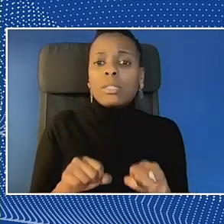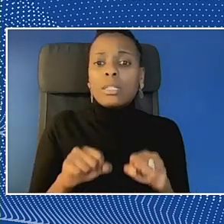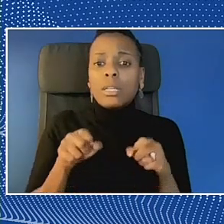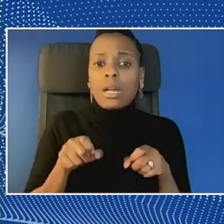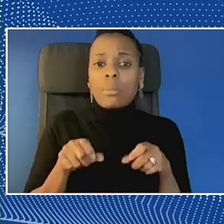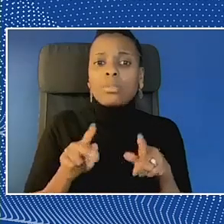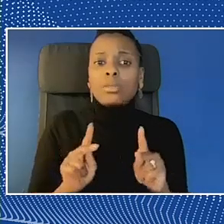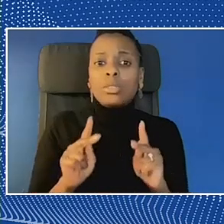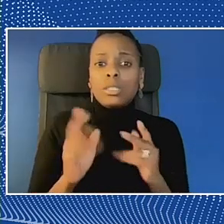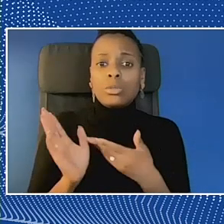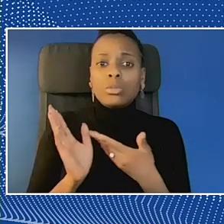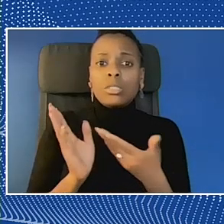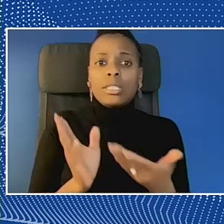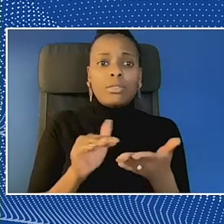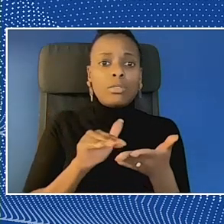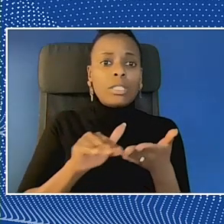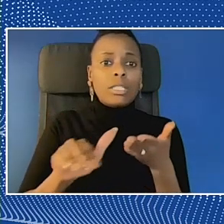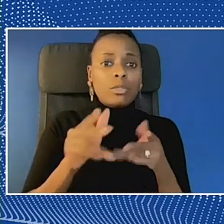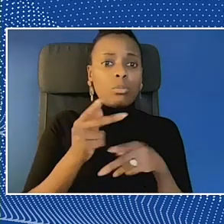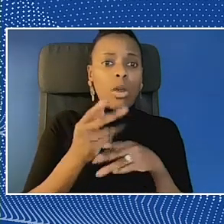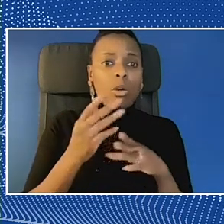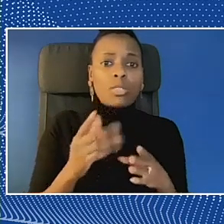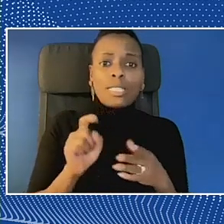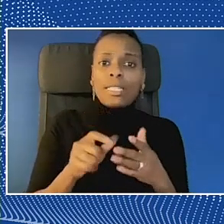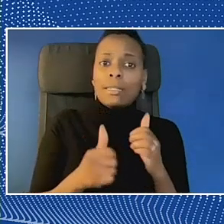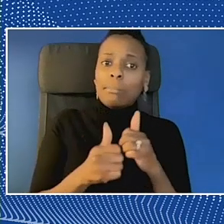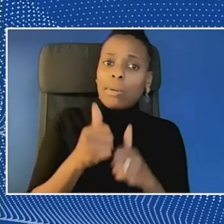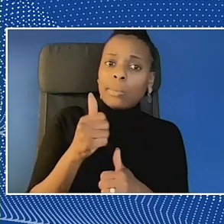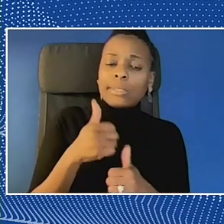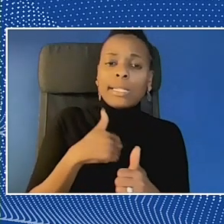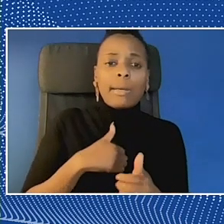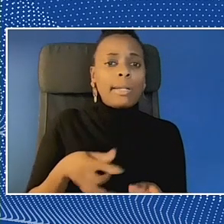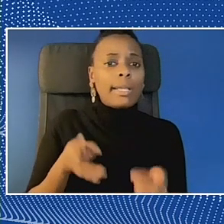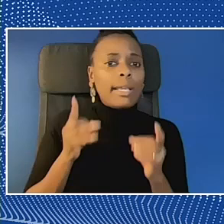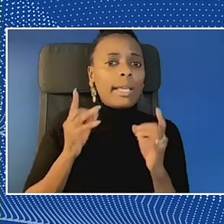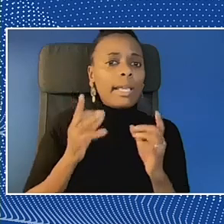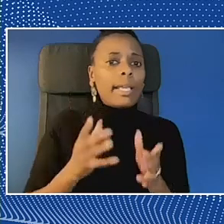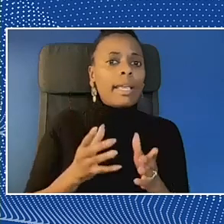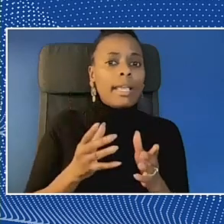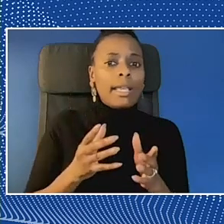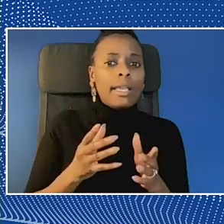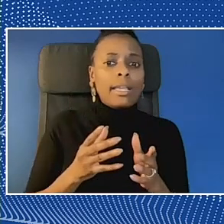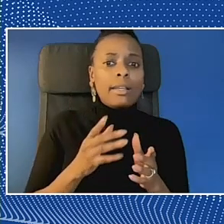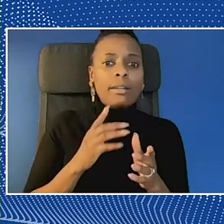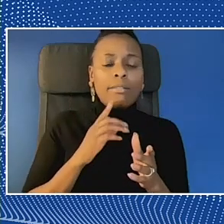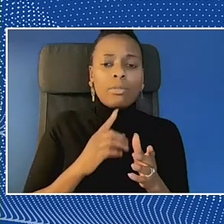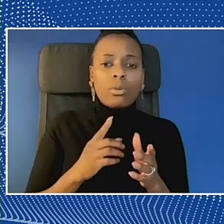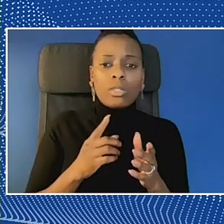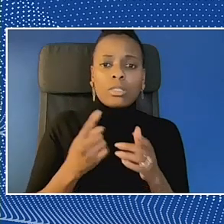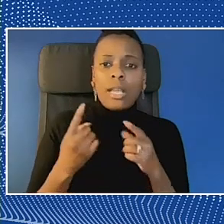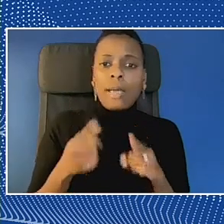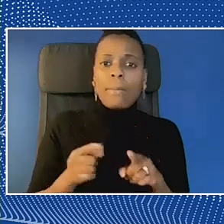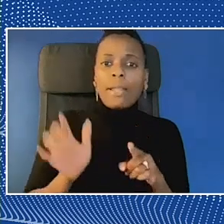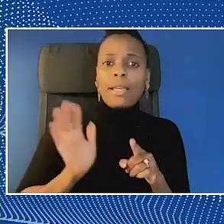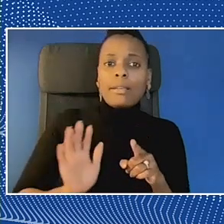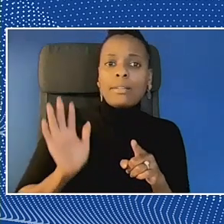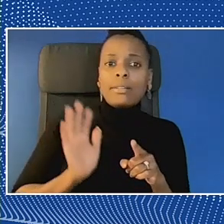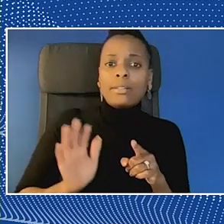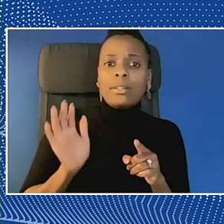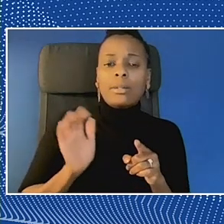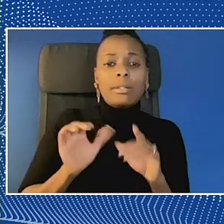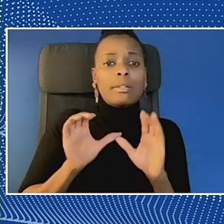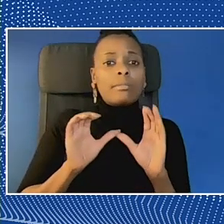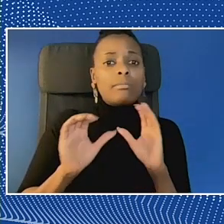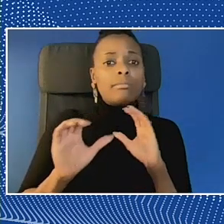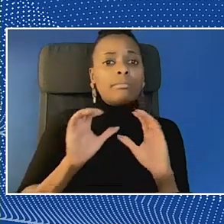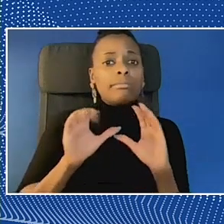to deliver relief to borrowers who need it the most. And I would hate for it to play out like things we've seen in the past where miscommunication